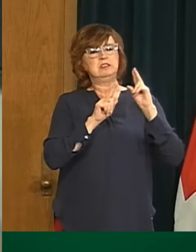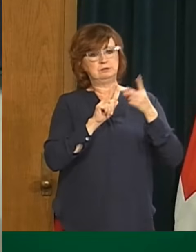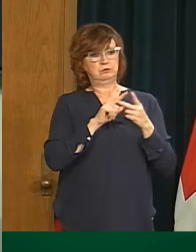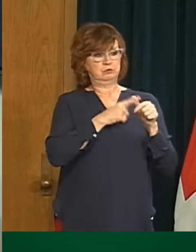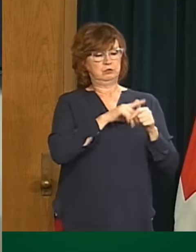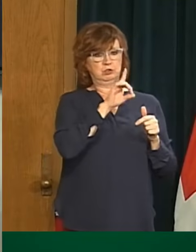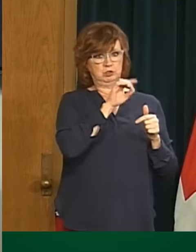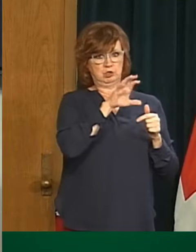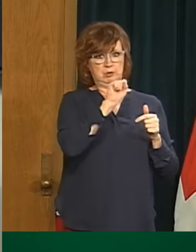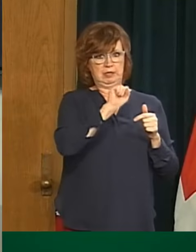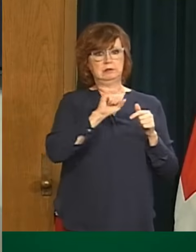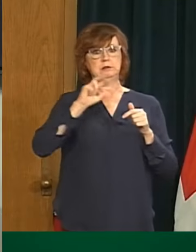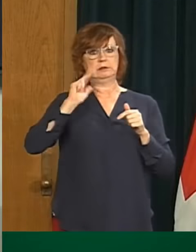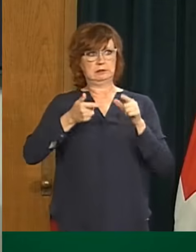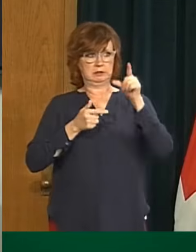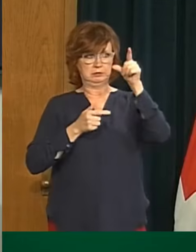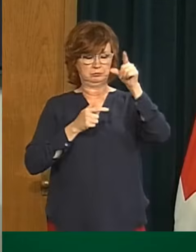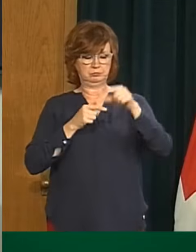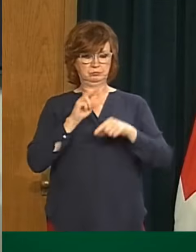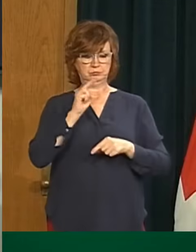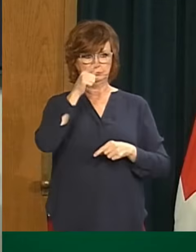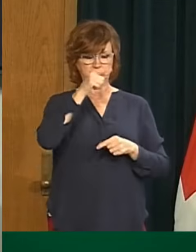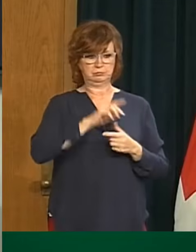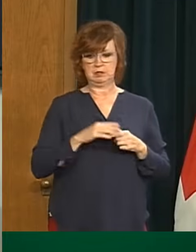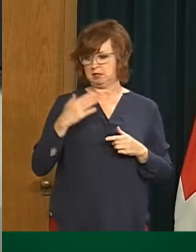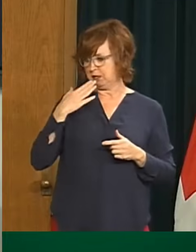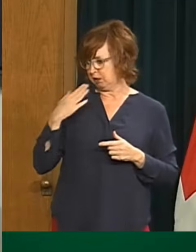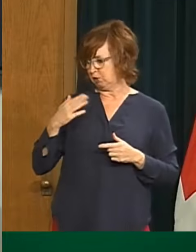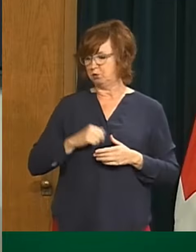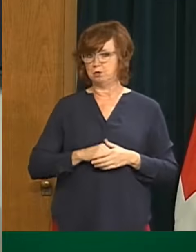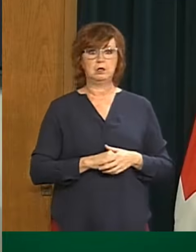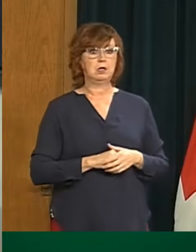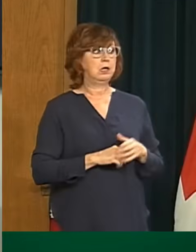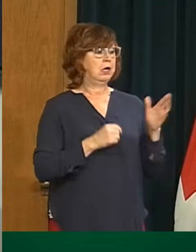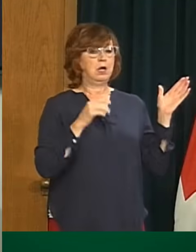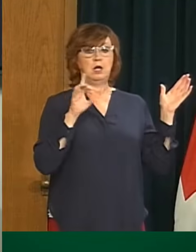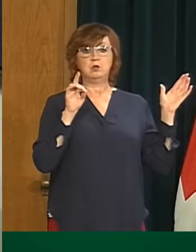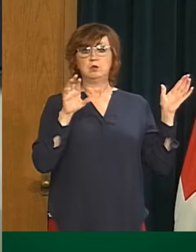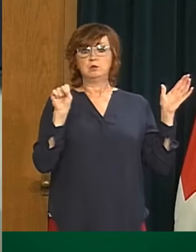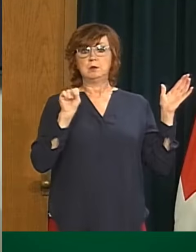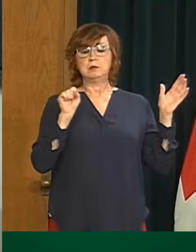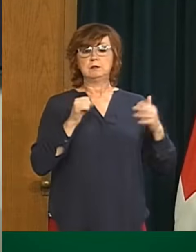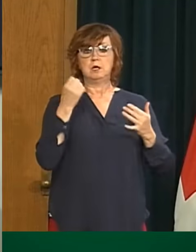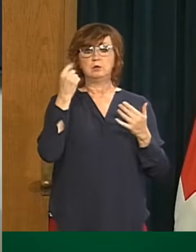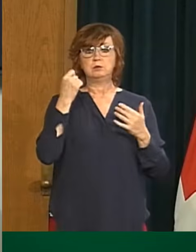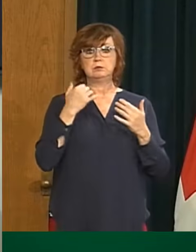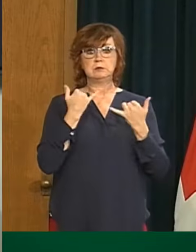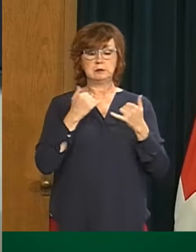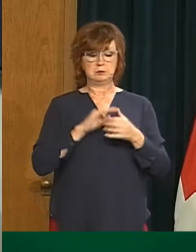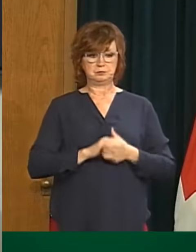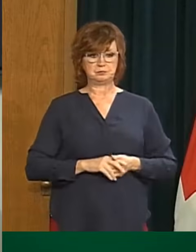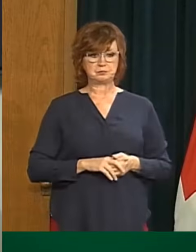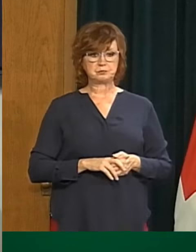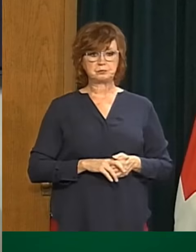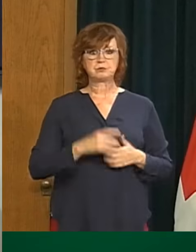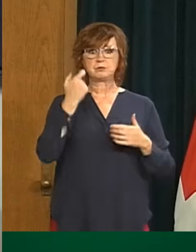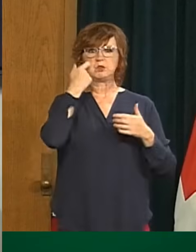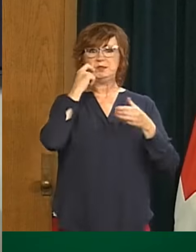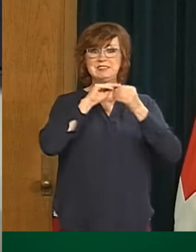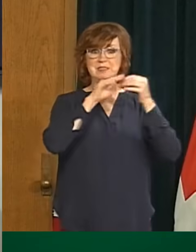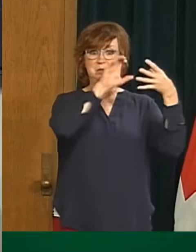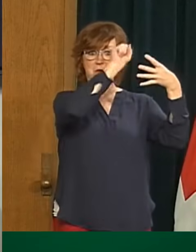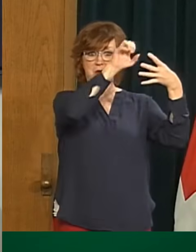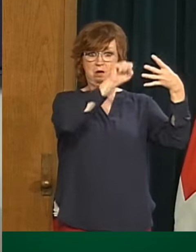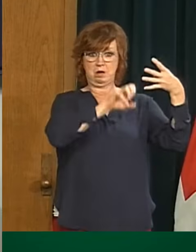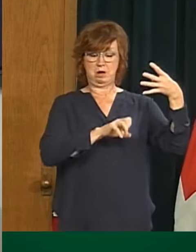comments. Thank you, Minister. So in addition to the numbers that the Minister just mentioned, I just